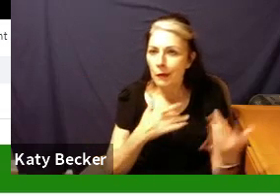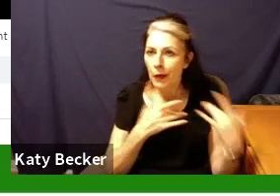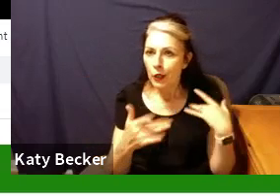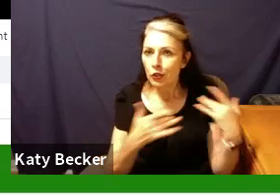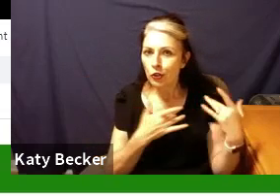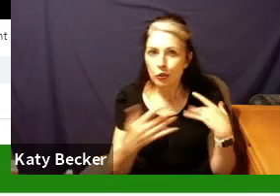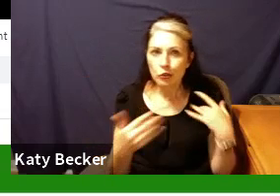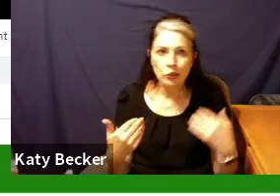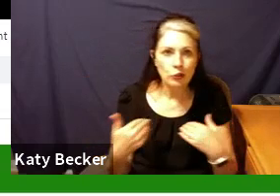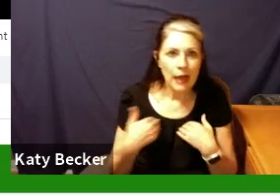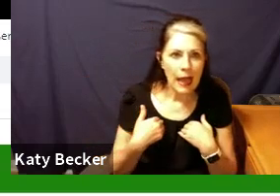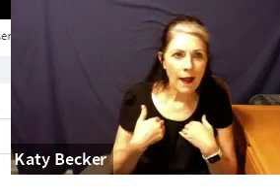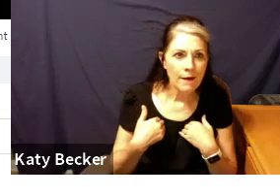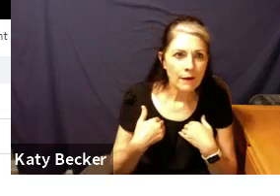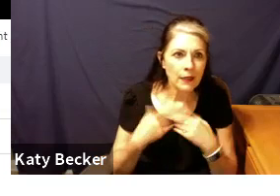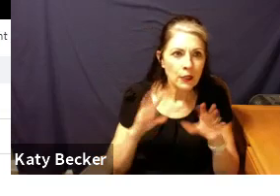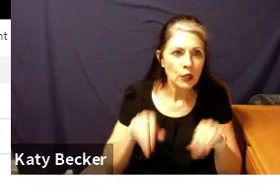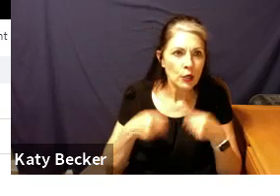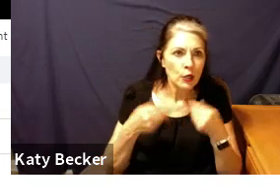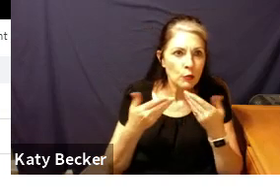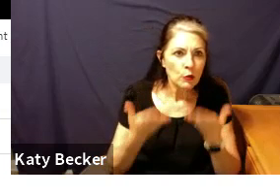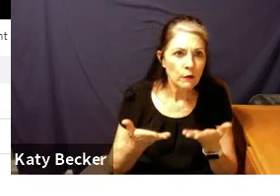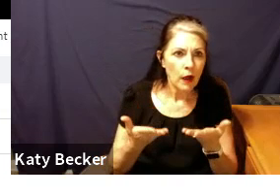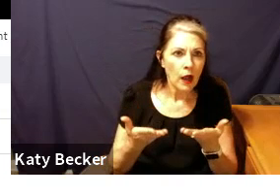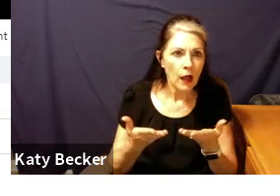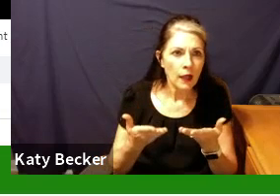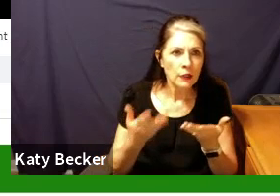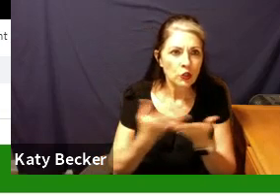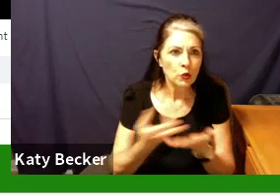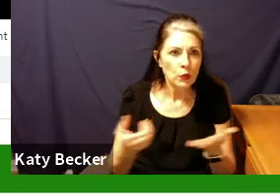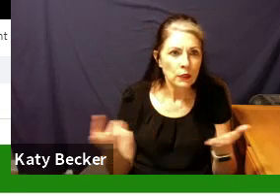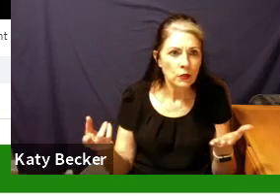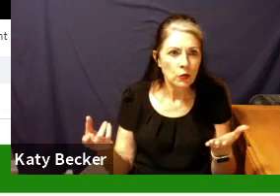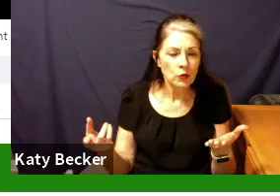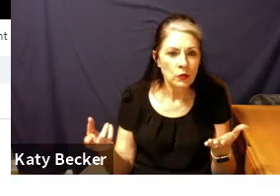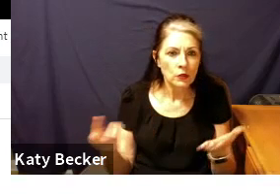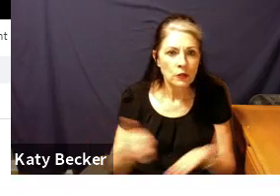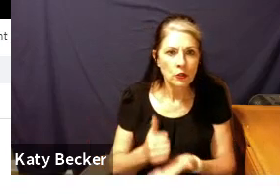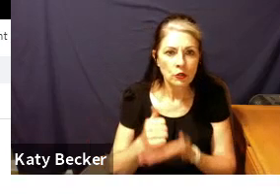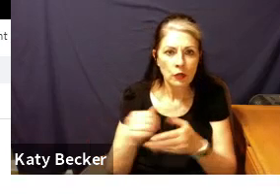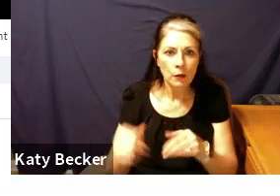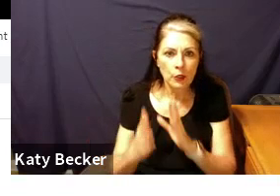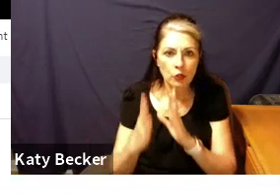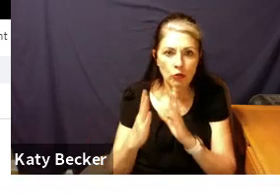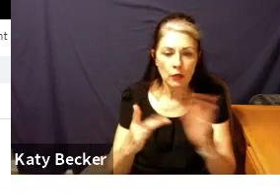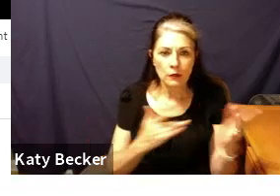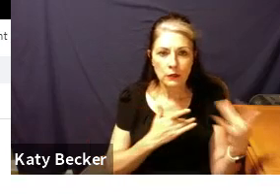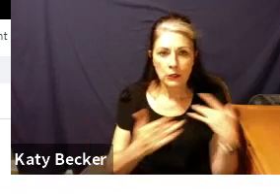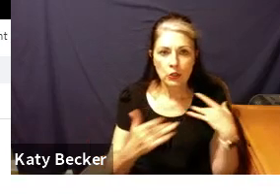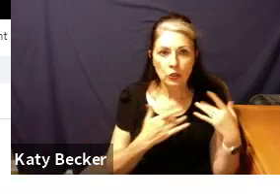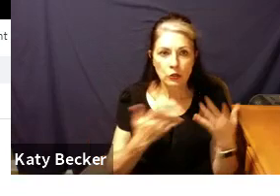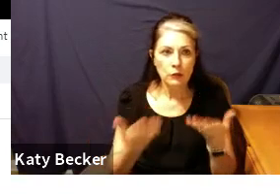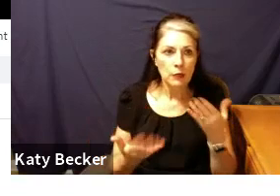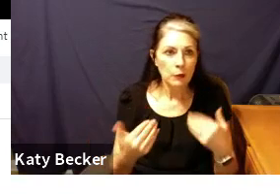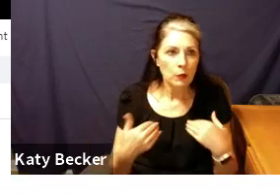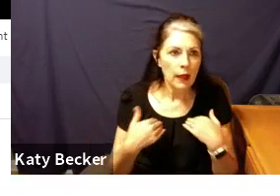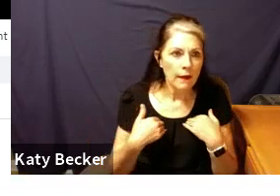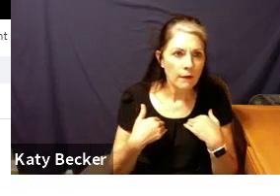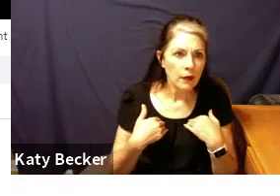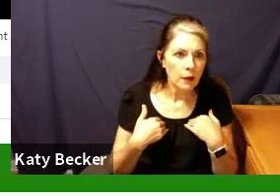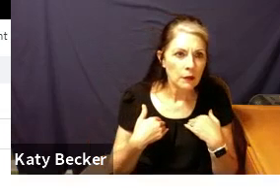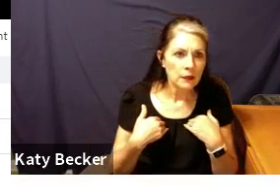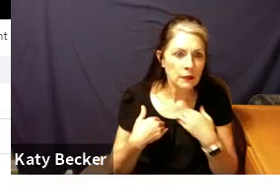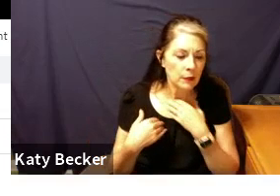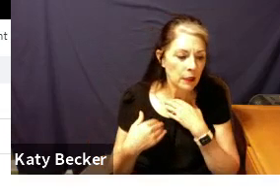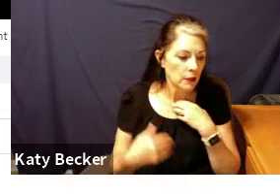might be having, and it provides resources to you to help address any concerns that you might be having.